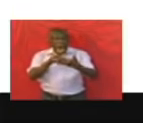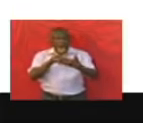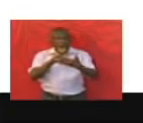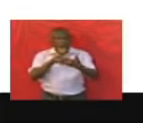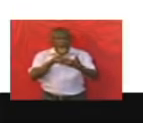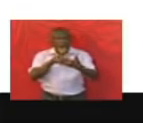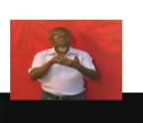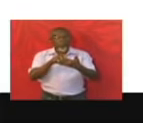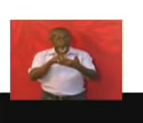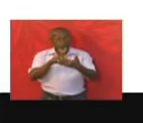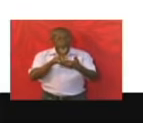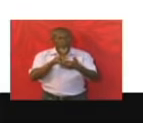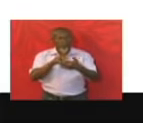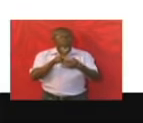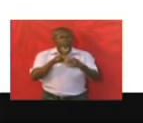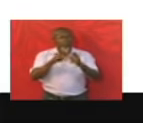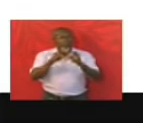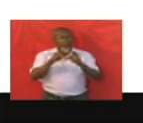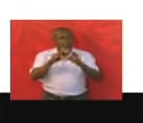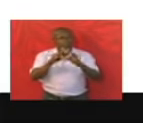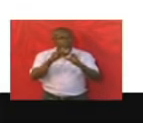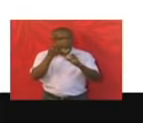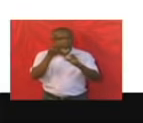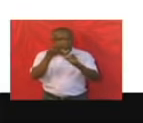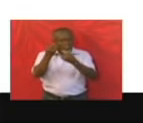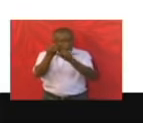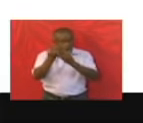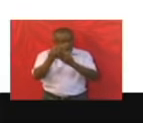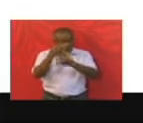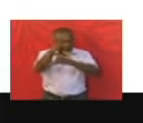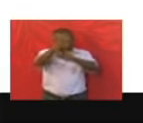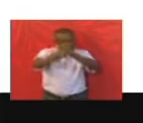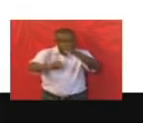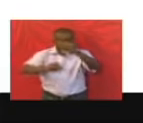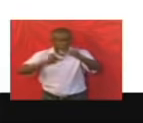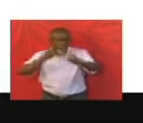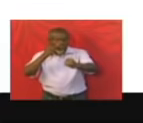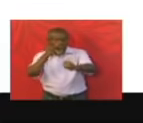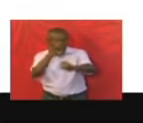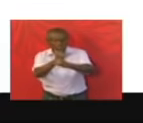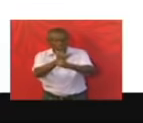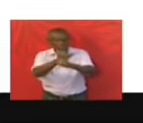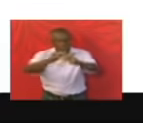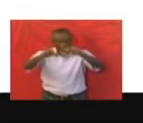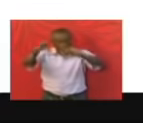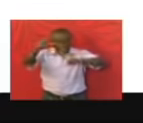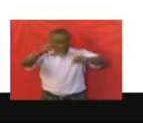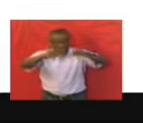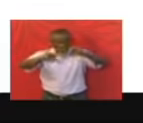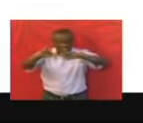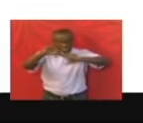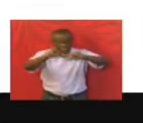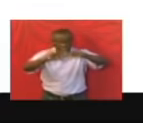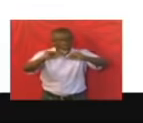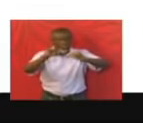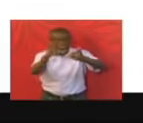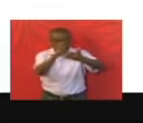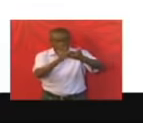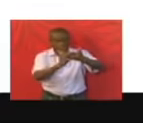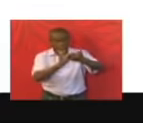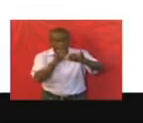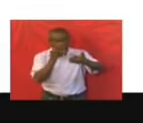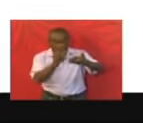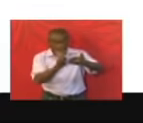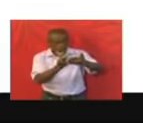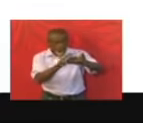to be published in international scientific journals. So, as of last Tuesday, which was the